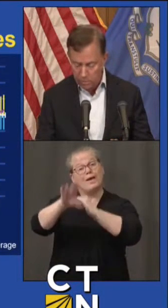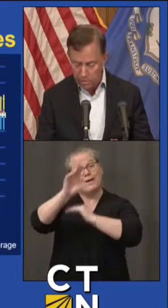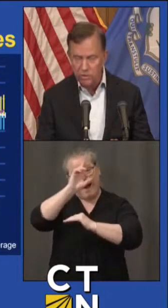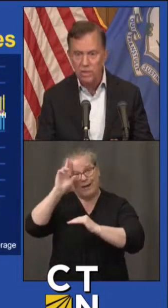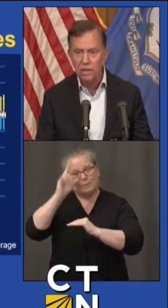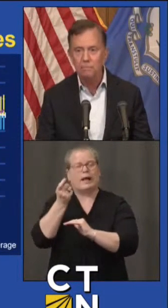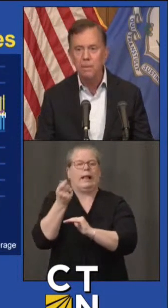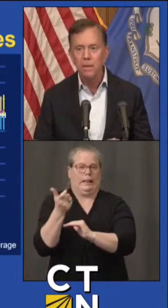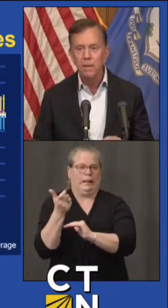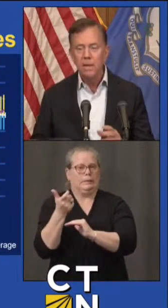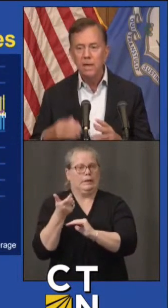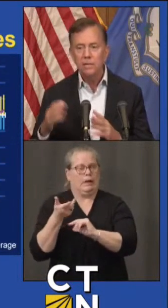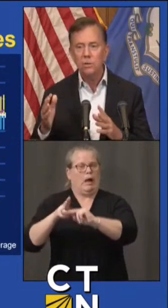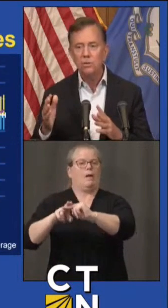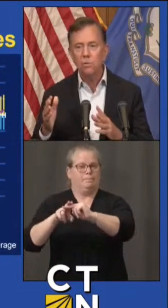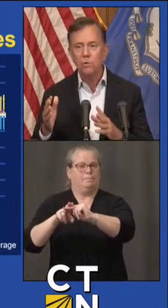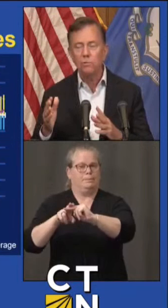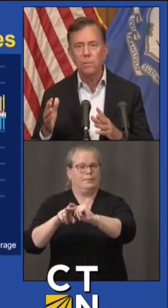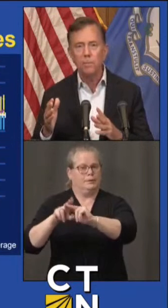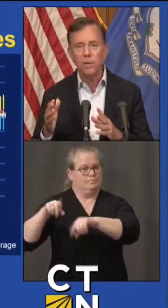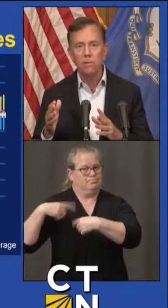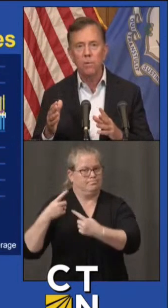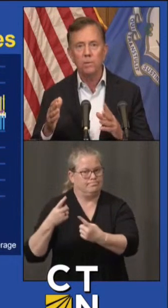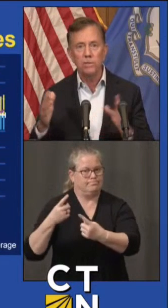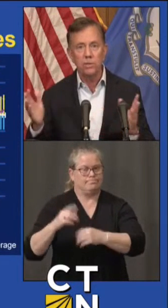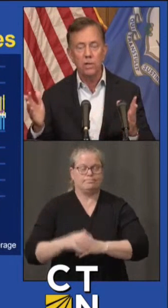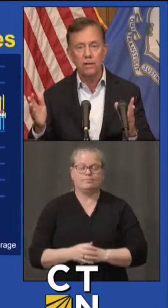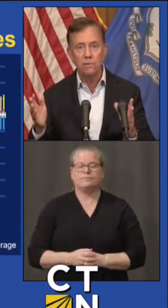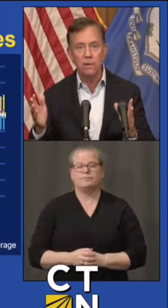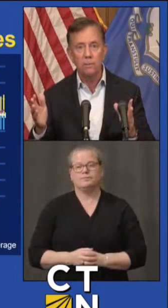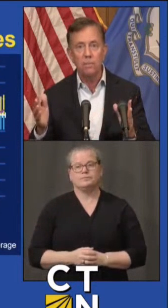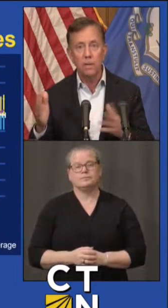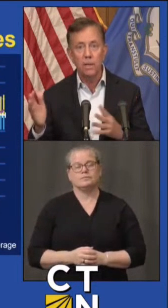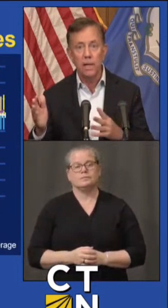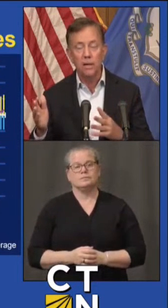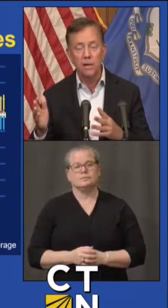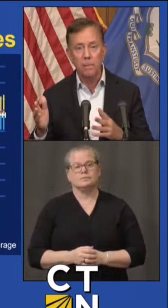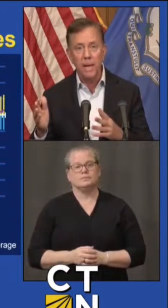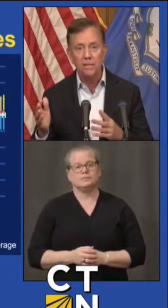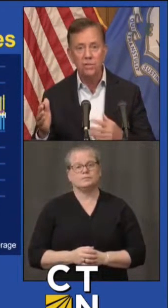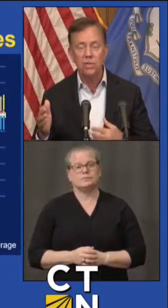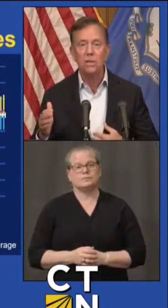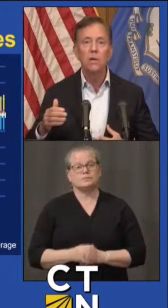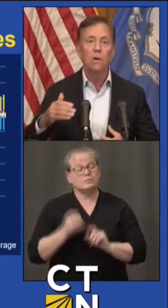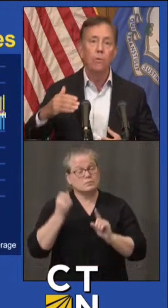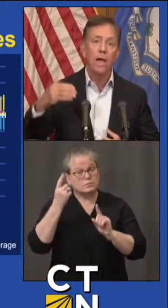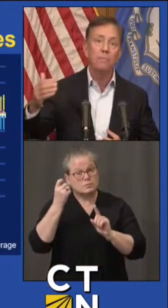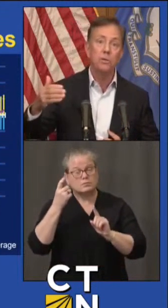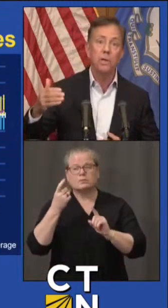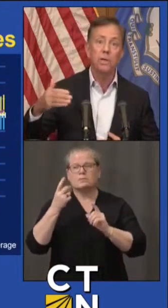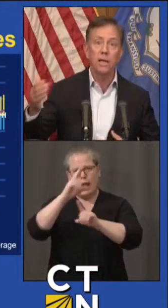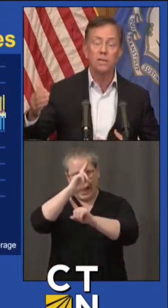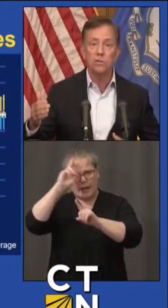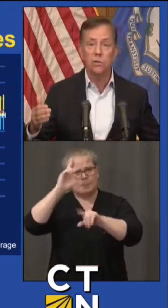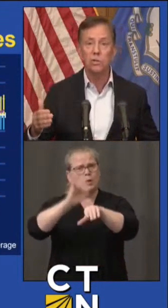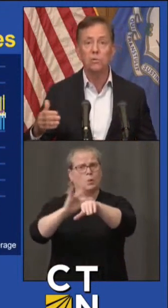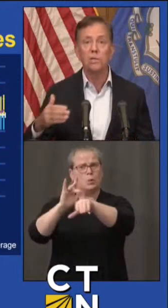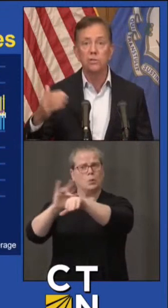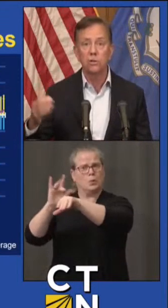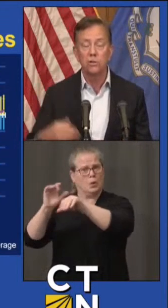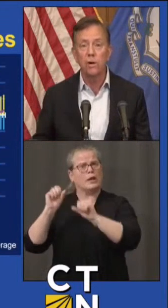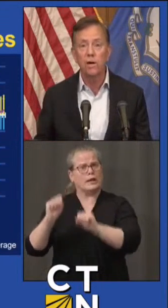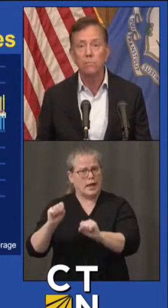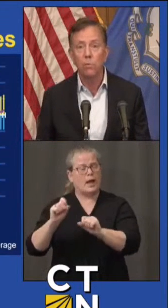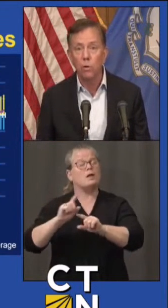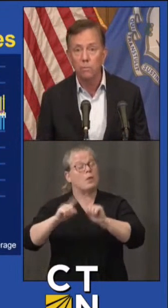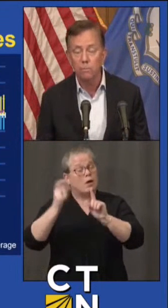period of time. It's also worth remembering that while we still have a lot of capacity, we have been doing elective surgeries. So you